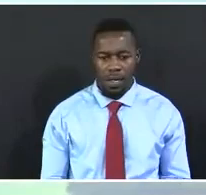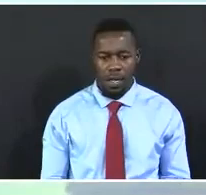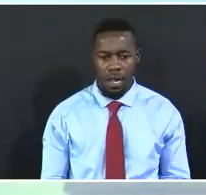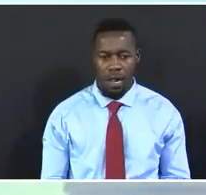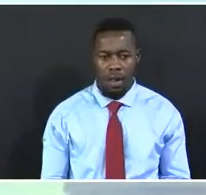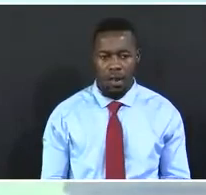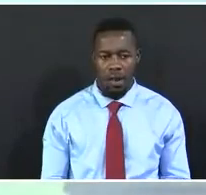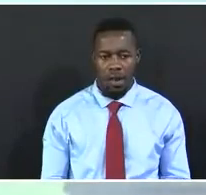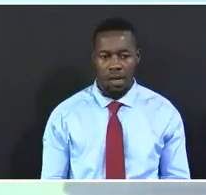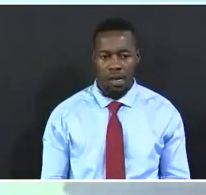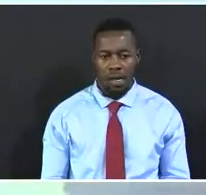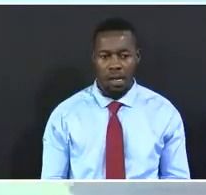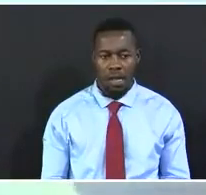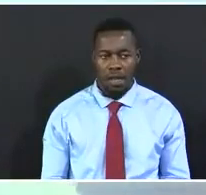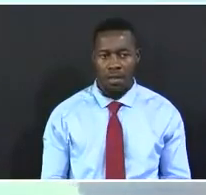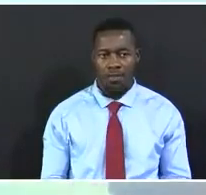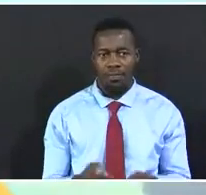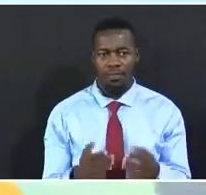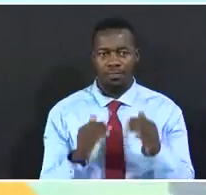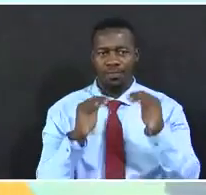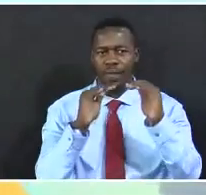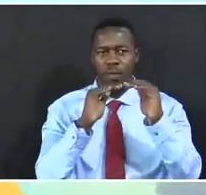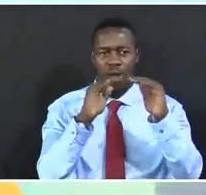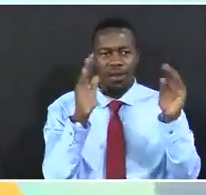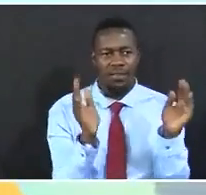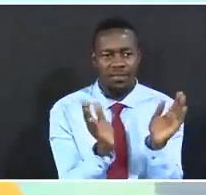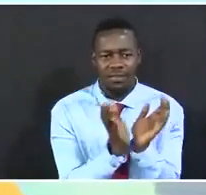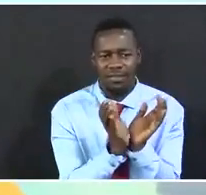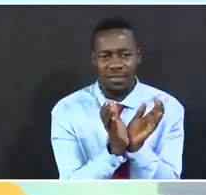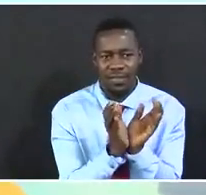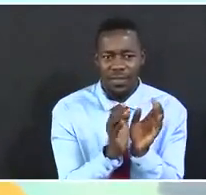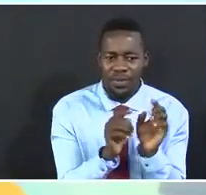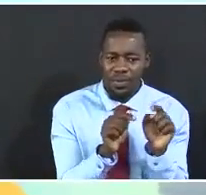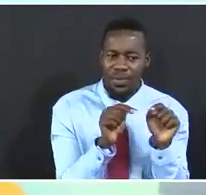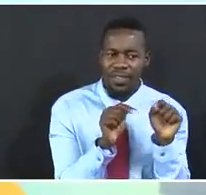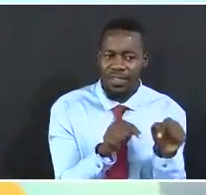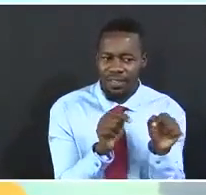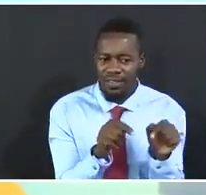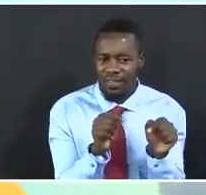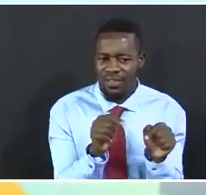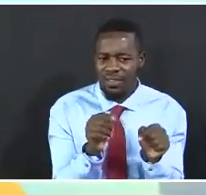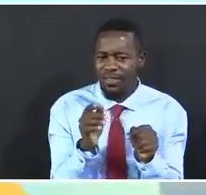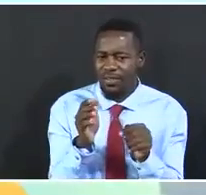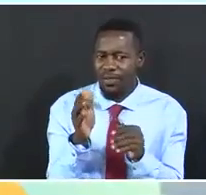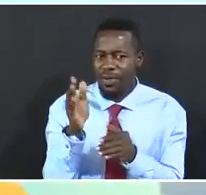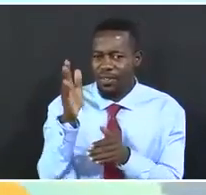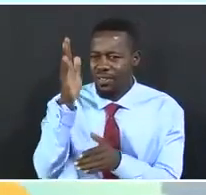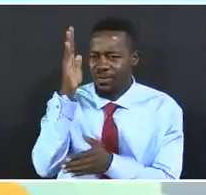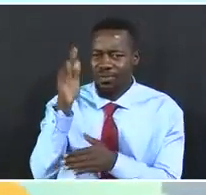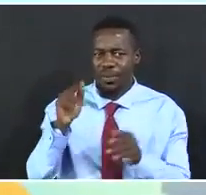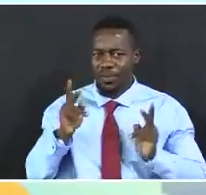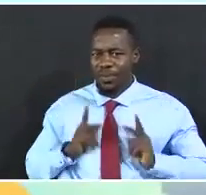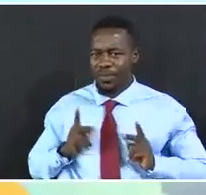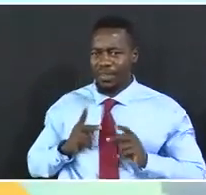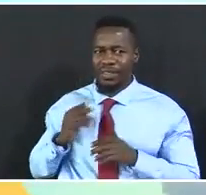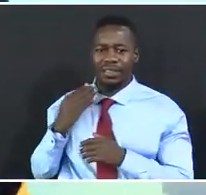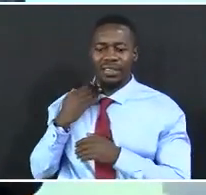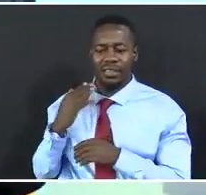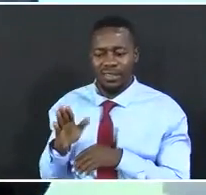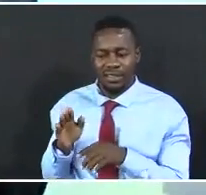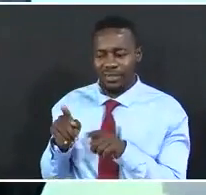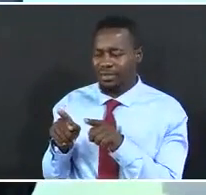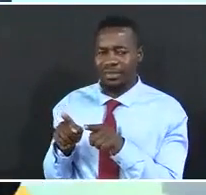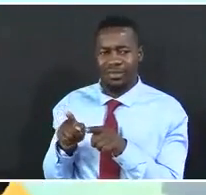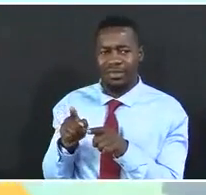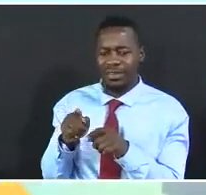Friends, we live in a world where the greatness and sovereign of God, the creator of the heavens and the earth, is downplayed by